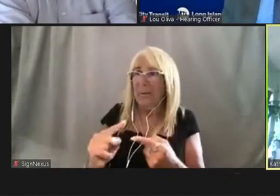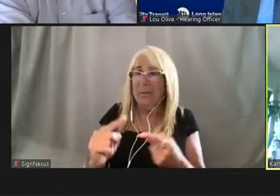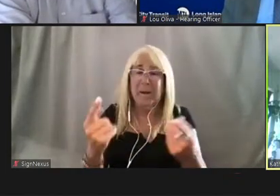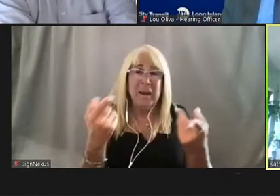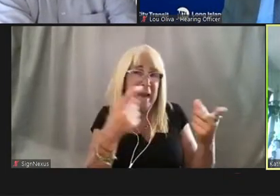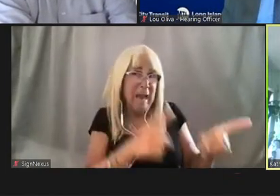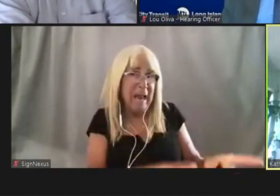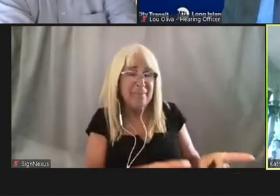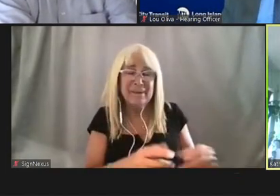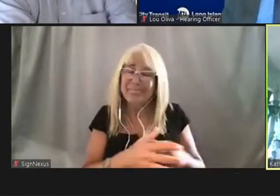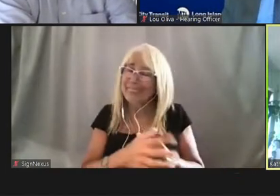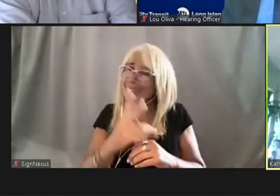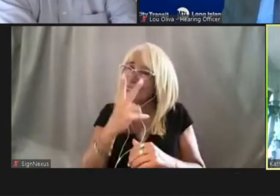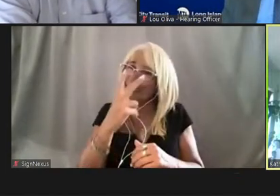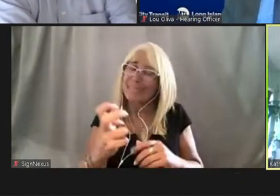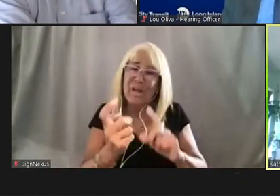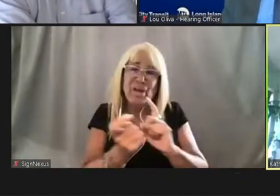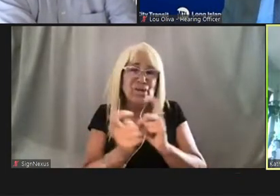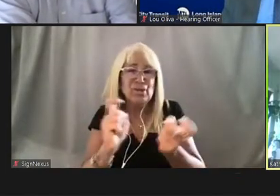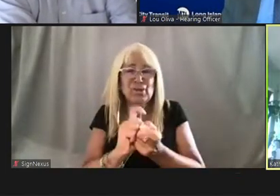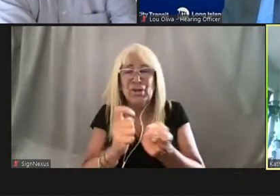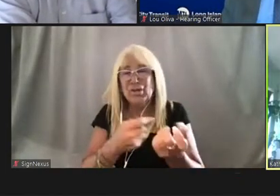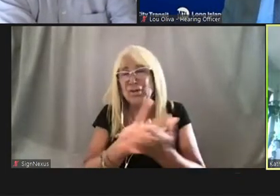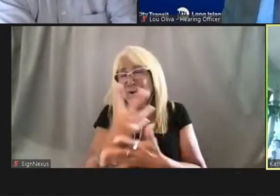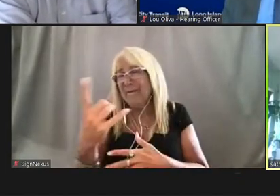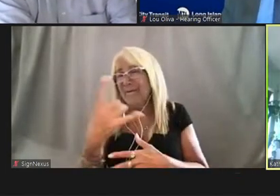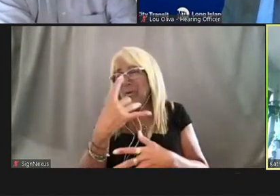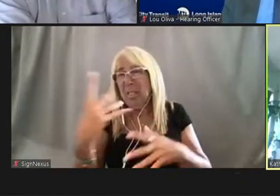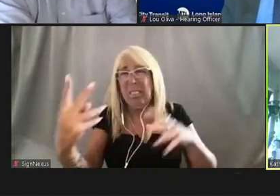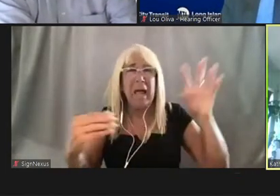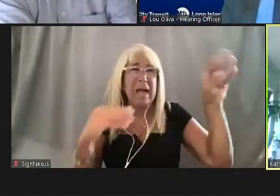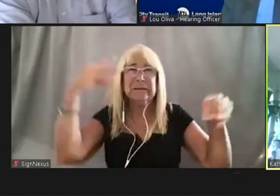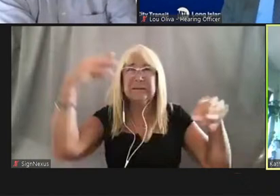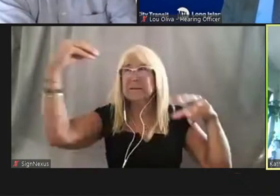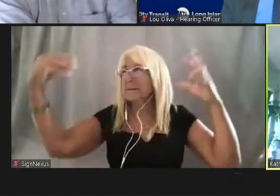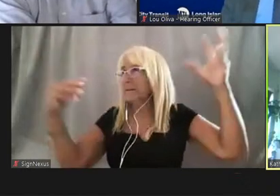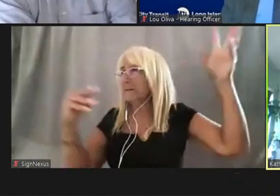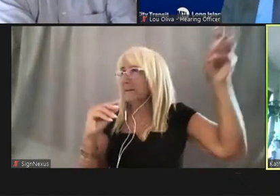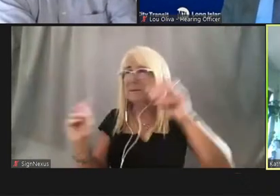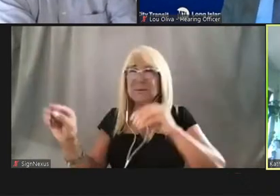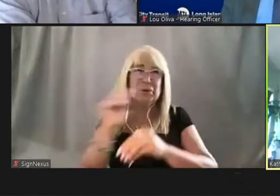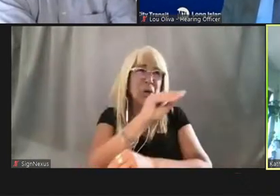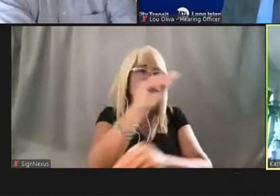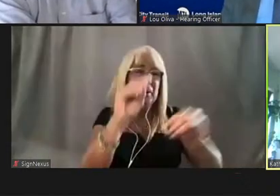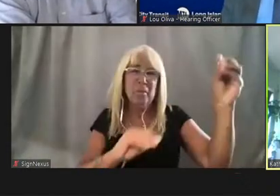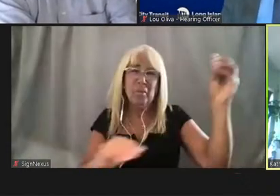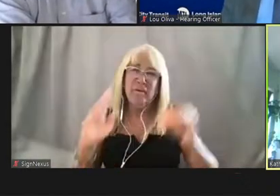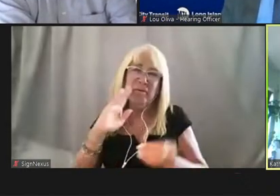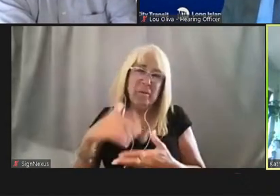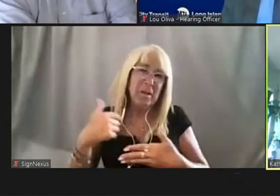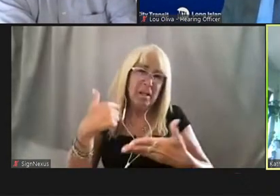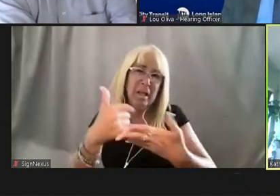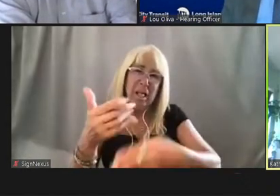causing and I don't think changing a few traffic lights around is going to make the difference if you look on ways that you can um